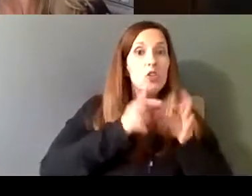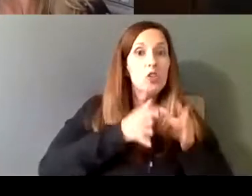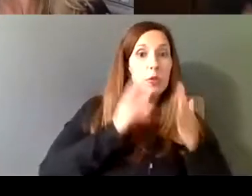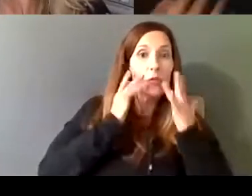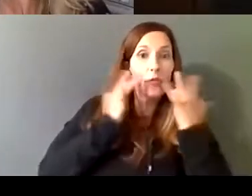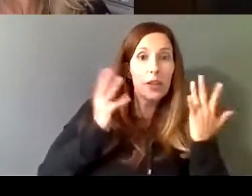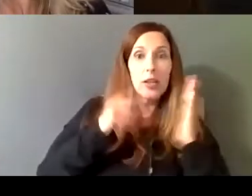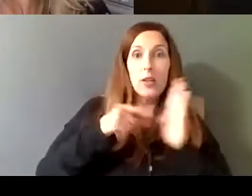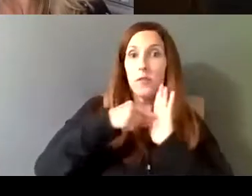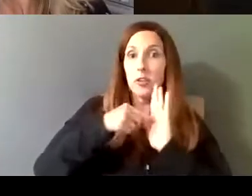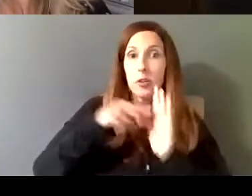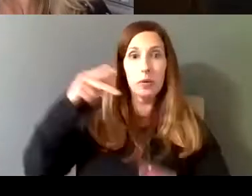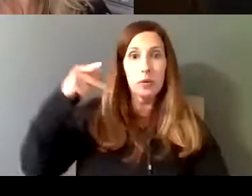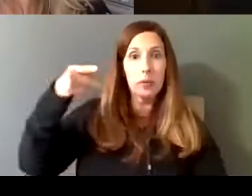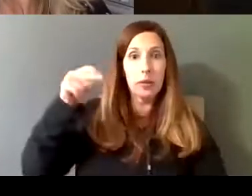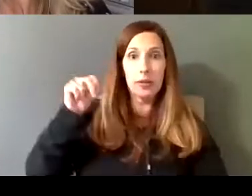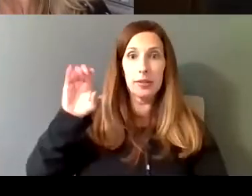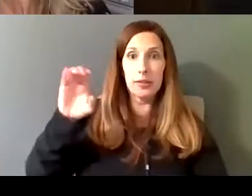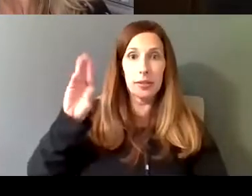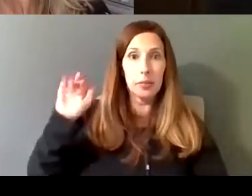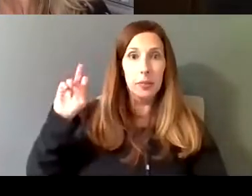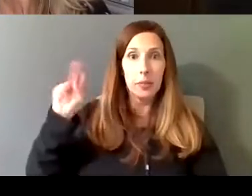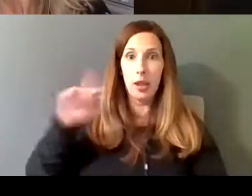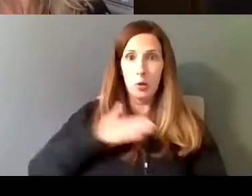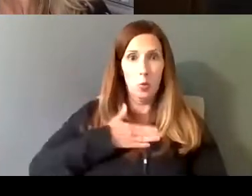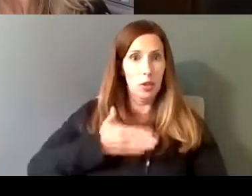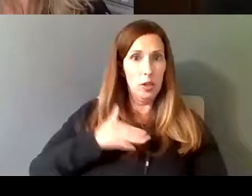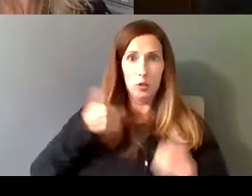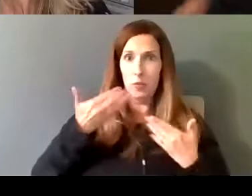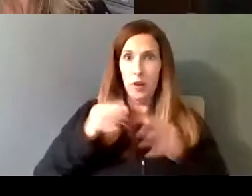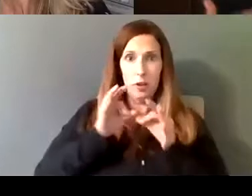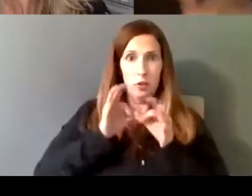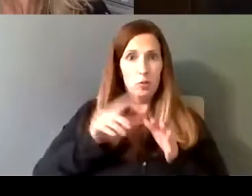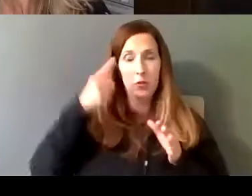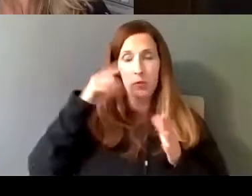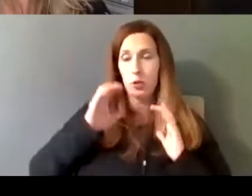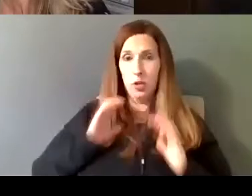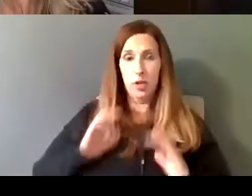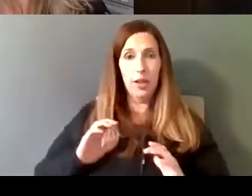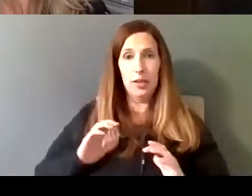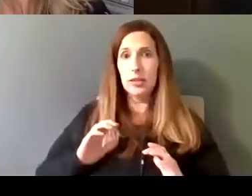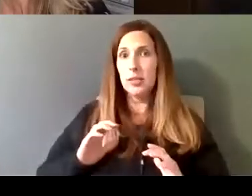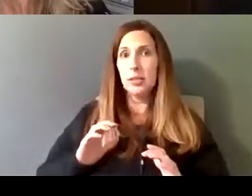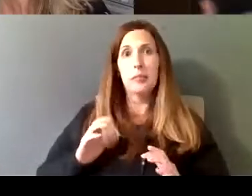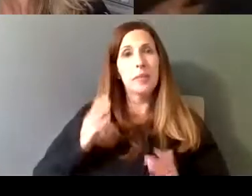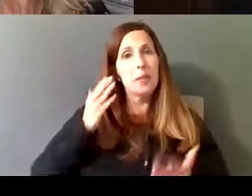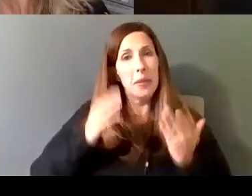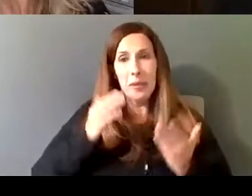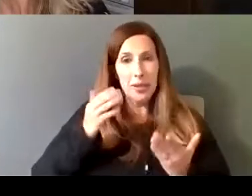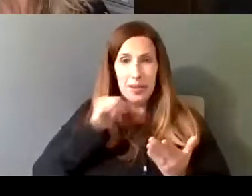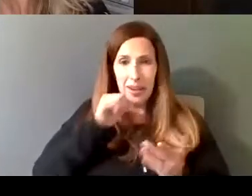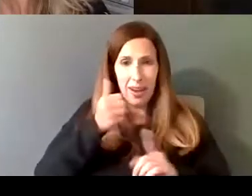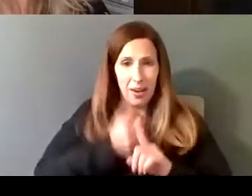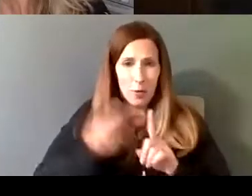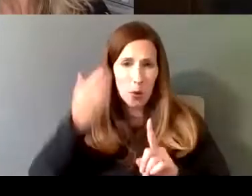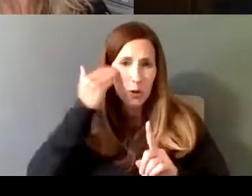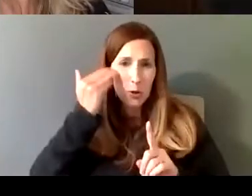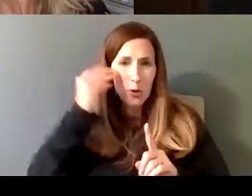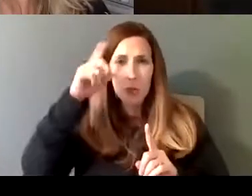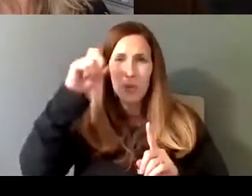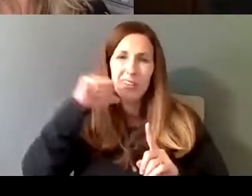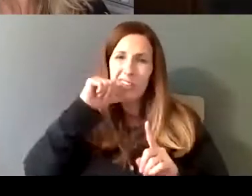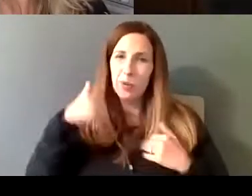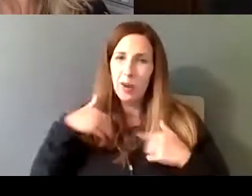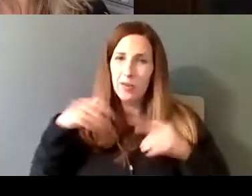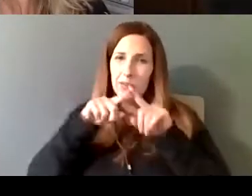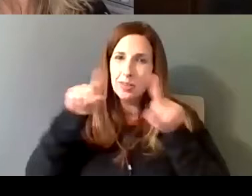banks will provide interpreters for clients. And that's maybe not everyone knew that because there's not always signage in the banks, but that's